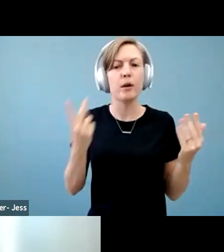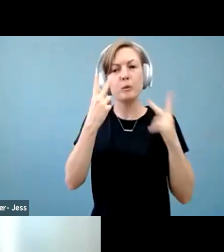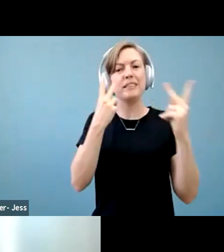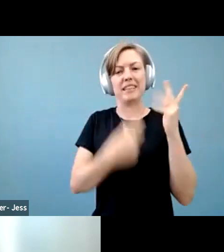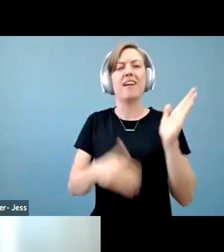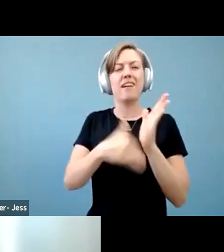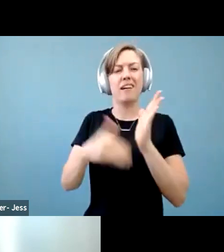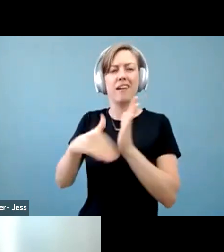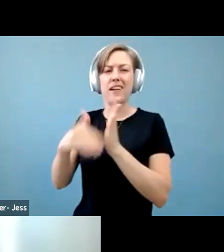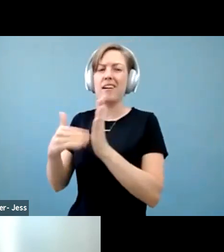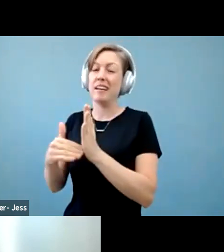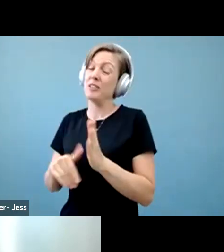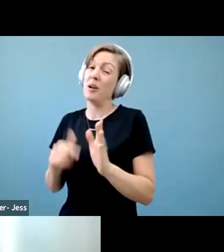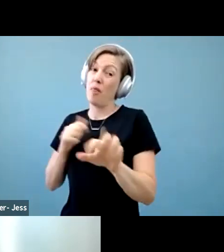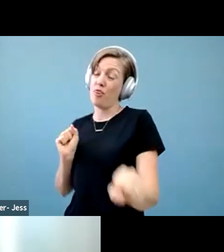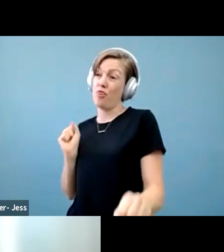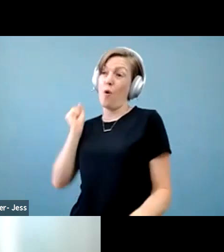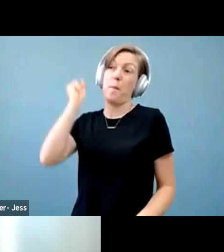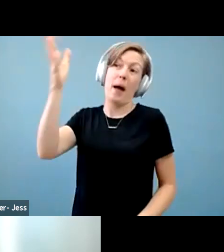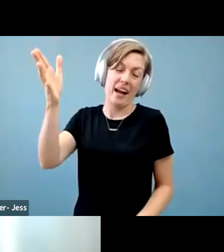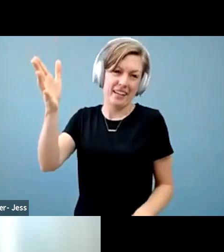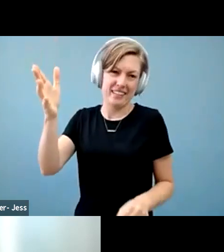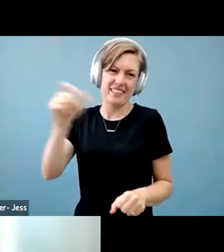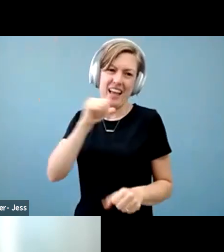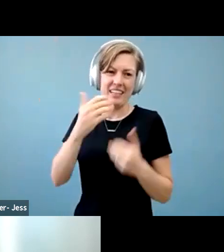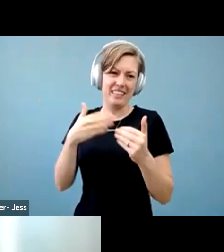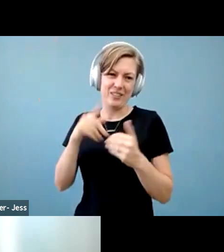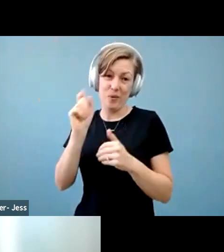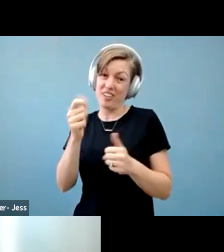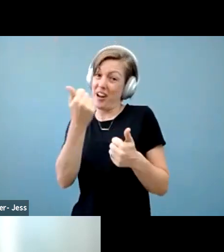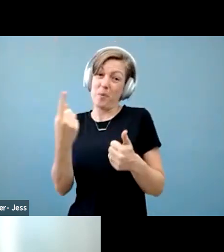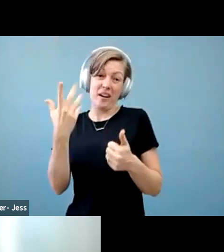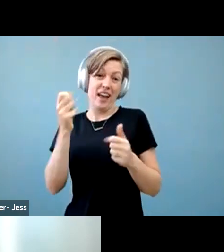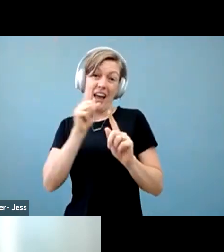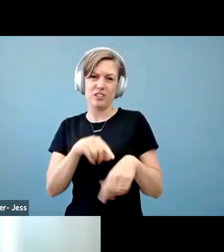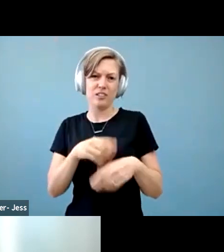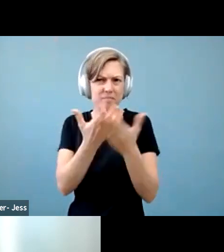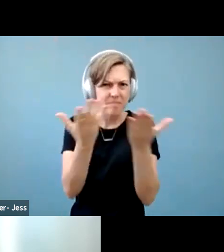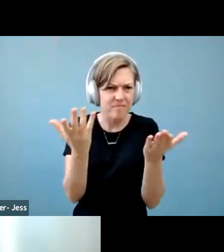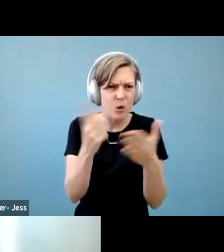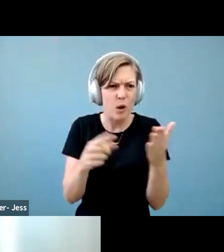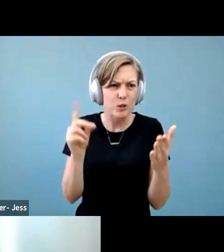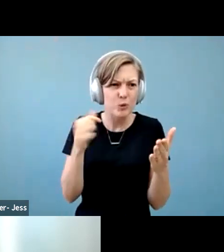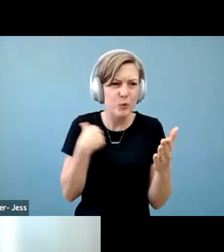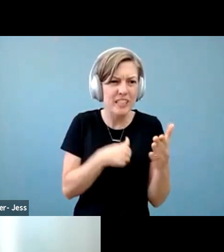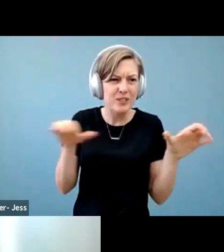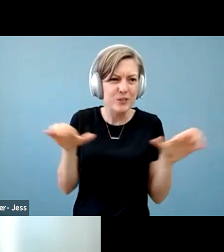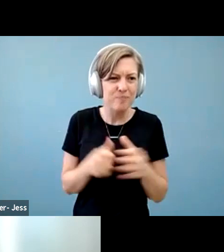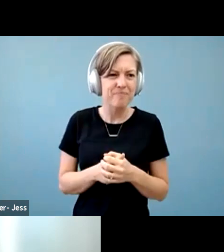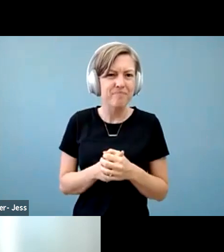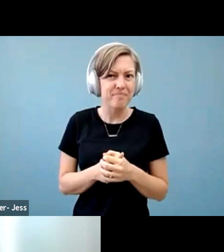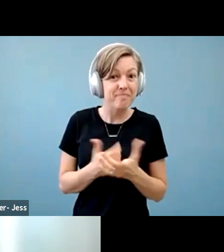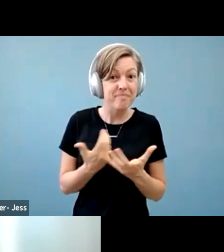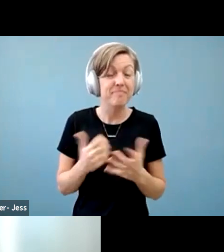going to kind of throw it back at you, and this is, I know, not an easy question, and anyone can take it. What do we do? How do we start